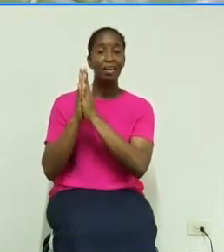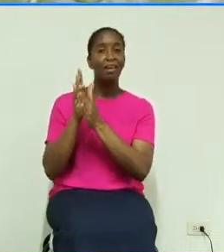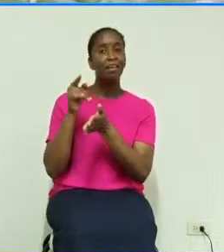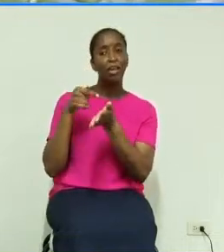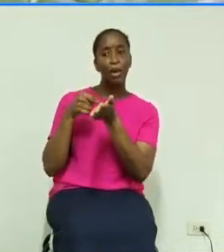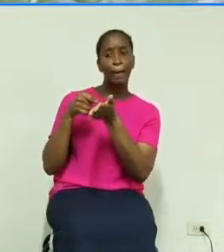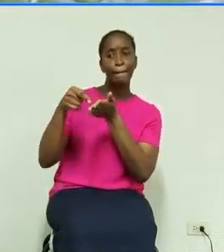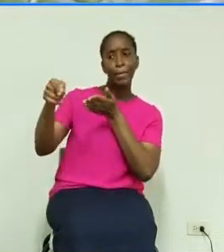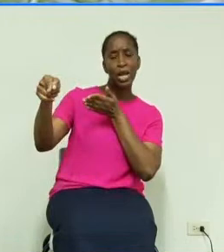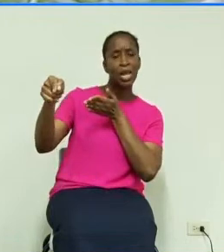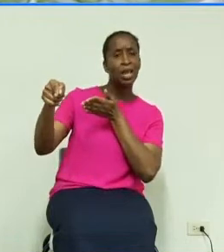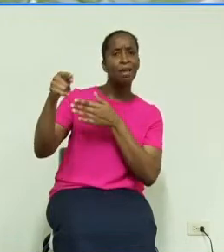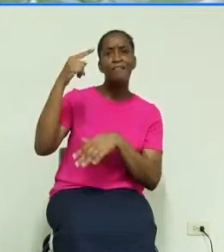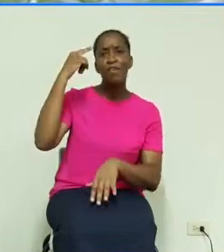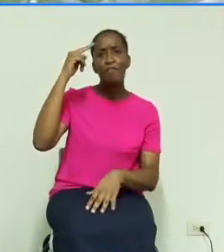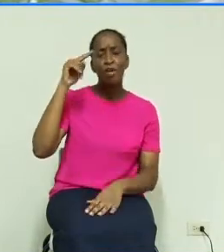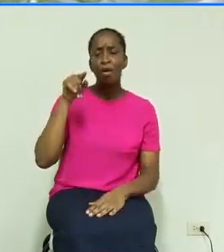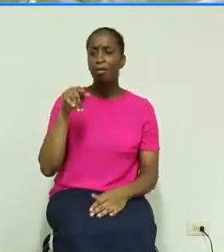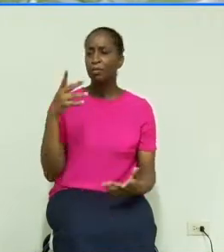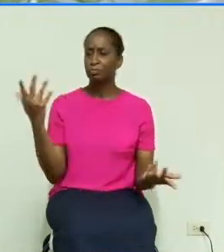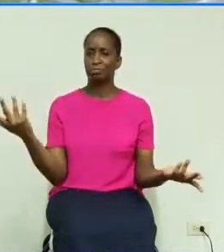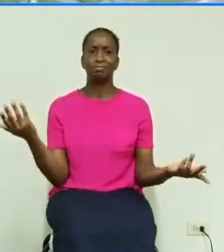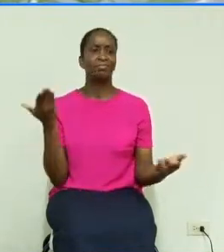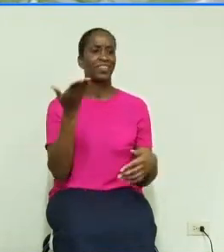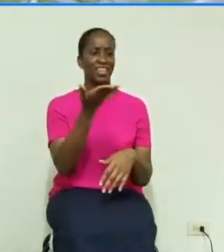Senate, apart from just starting off with prayer.